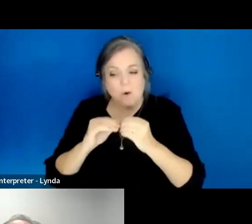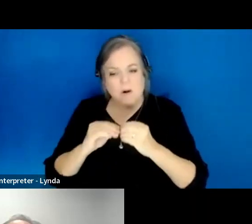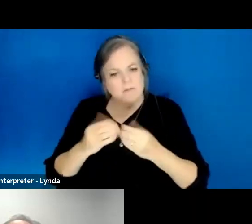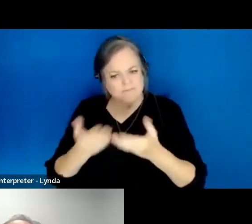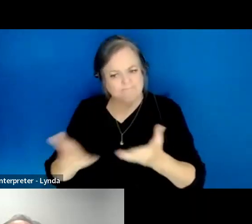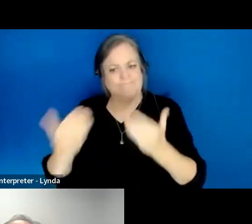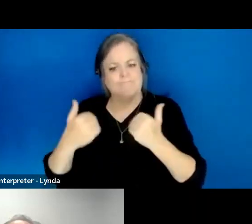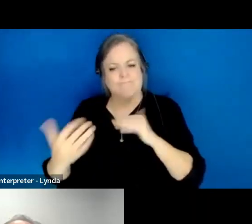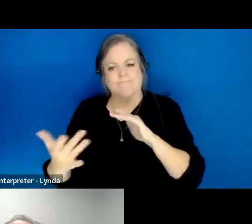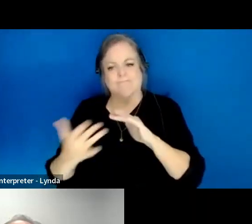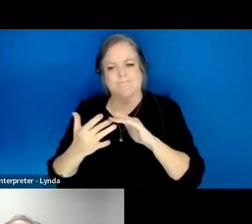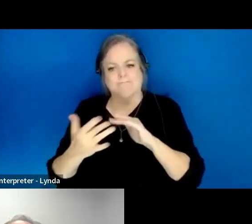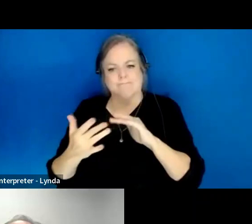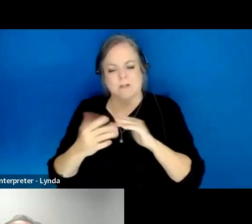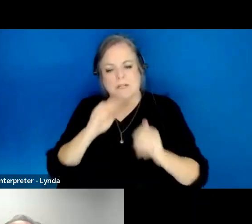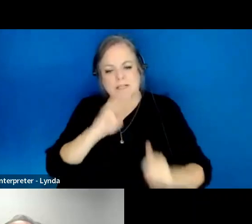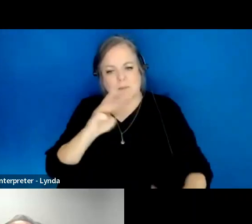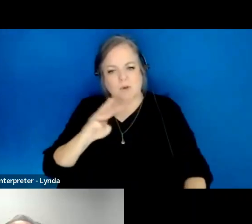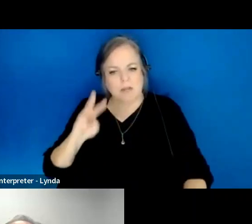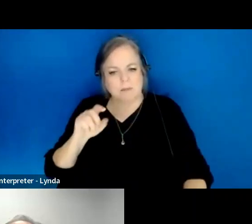reach out to